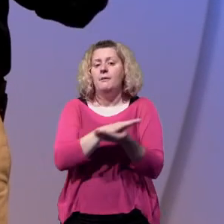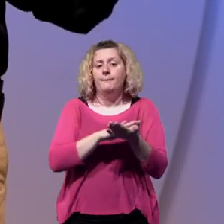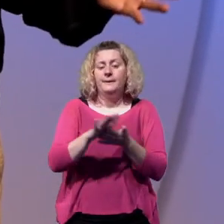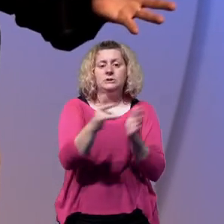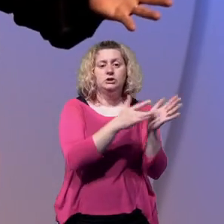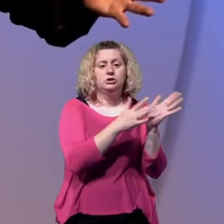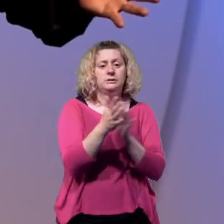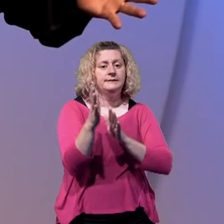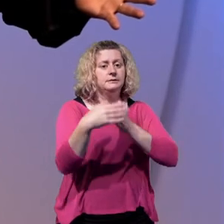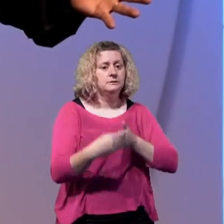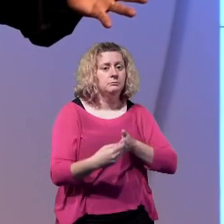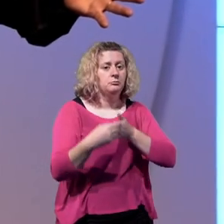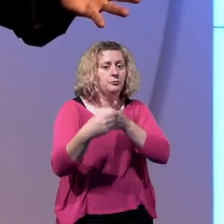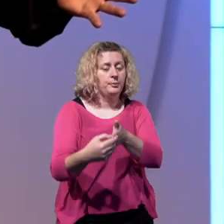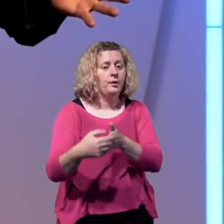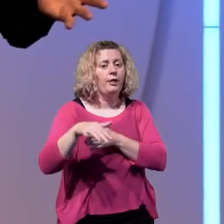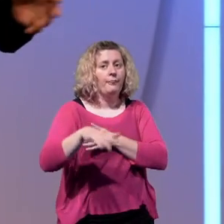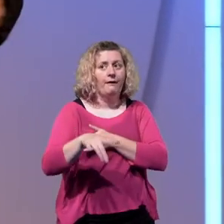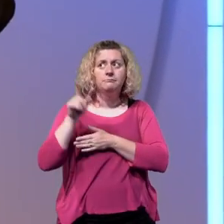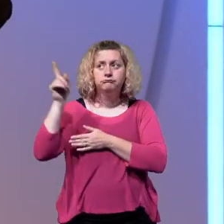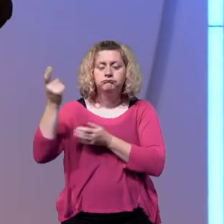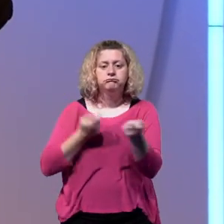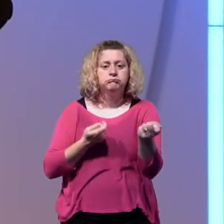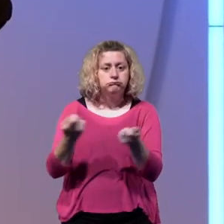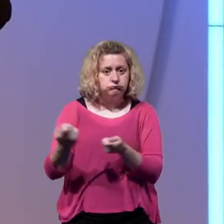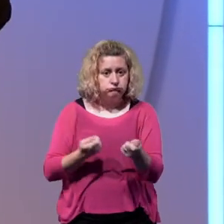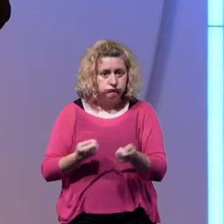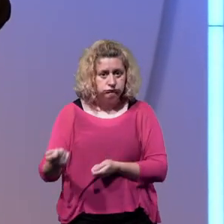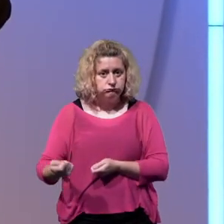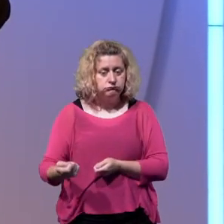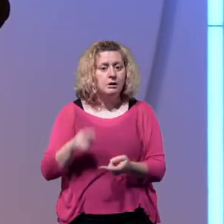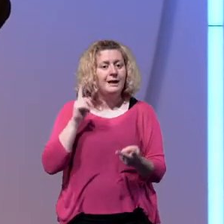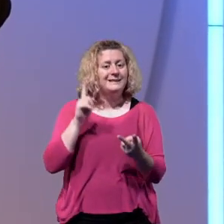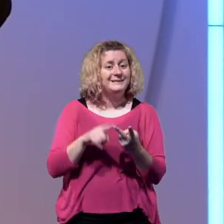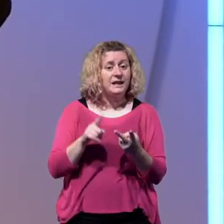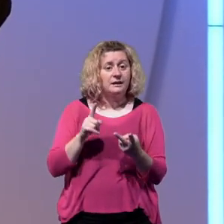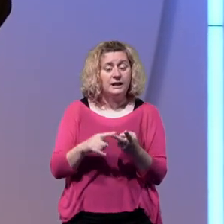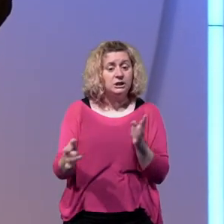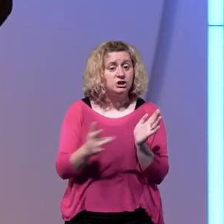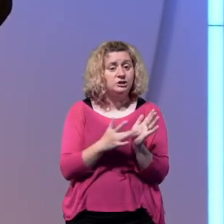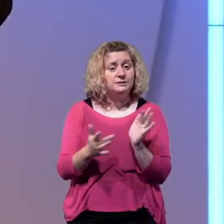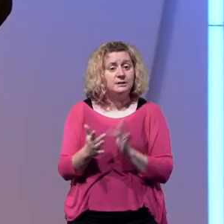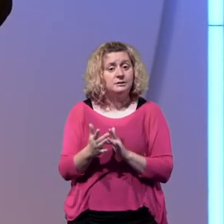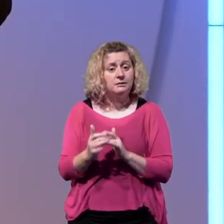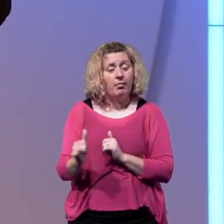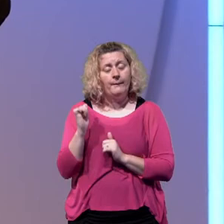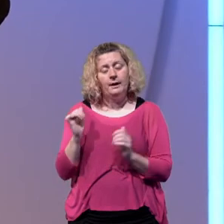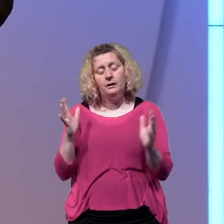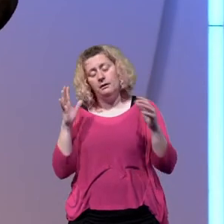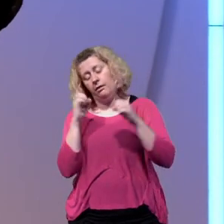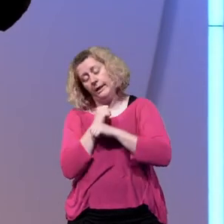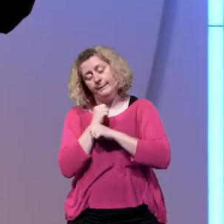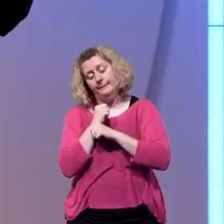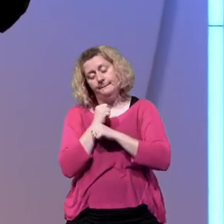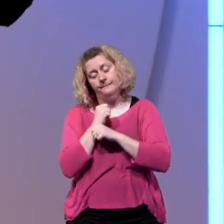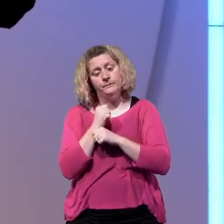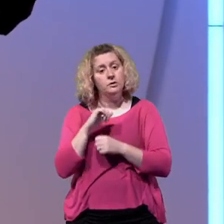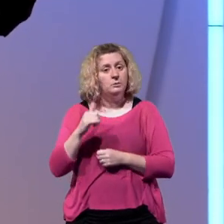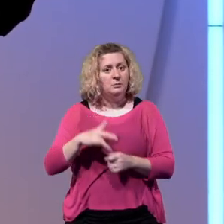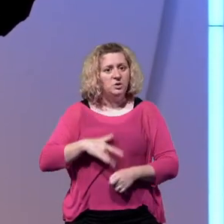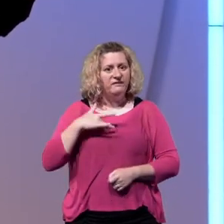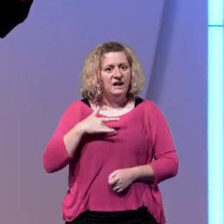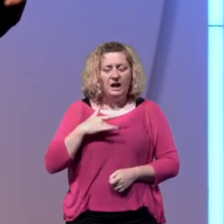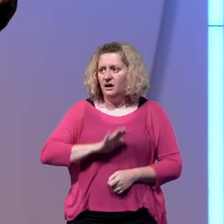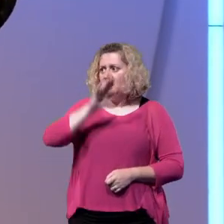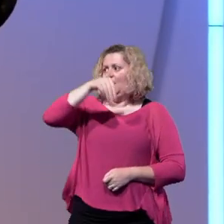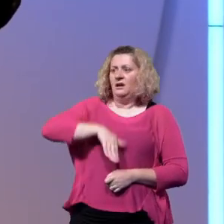He's in control. And secondly, he is not asleep. So often we can feel, I'm in a storm and